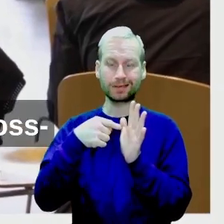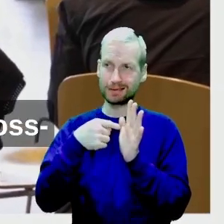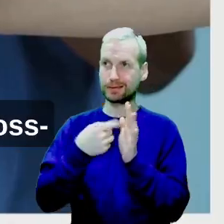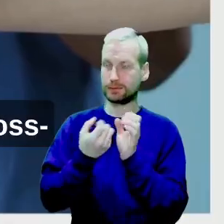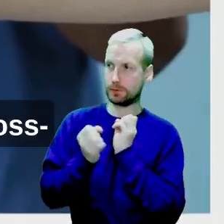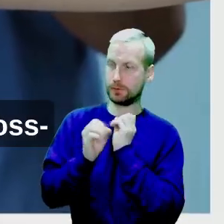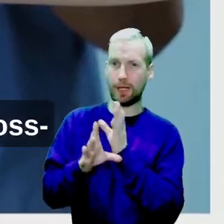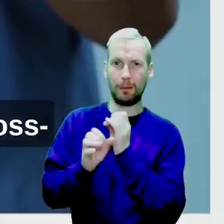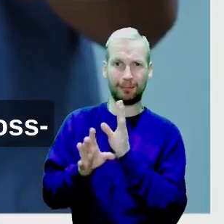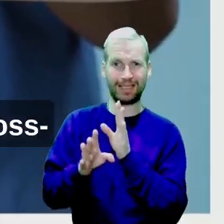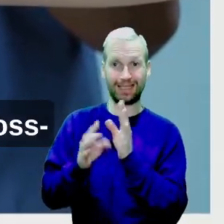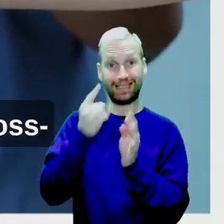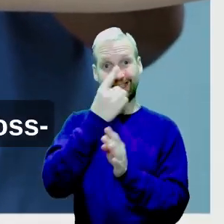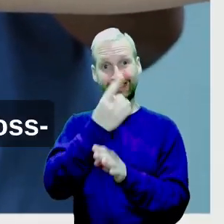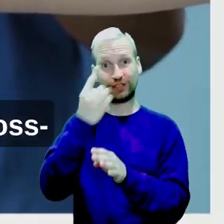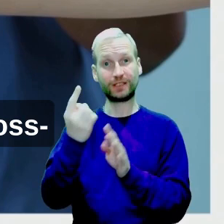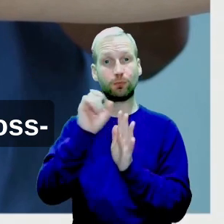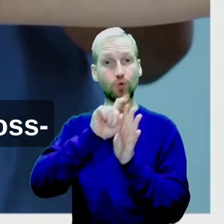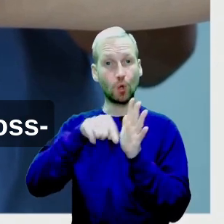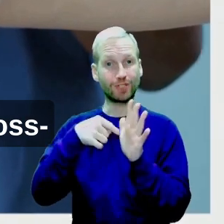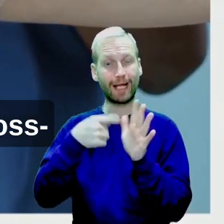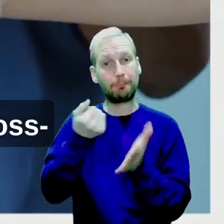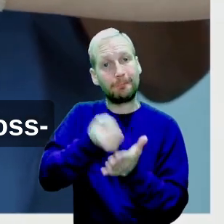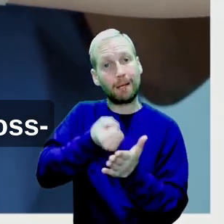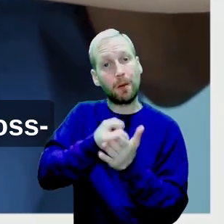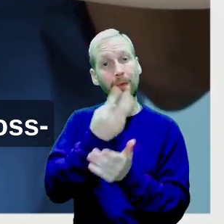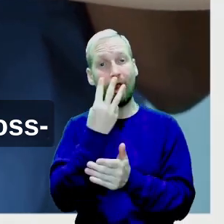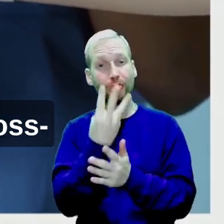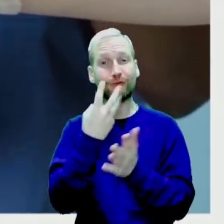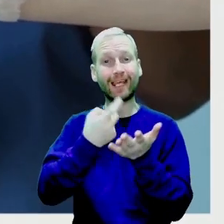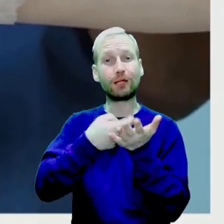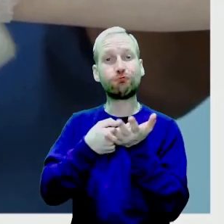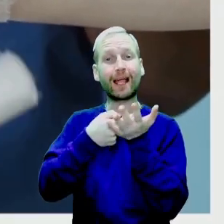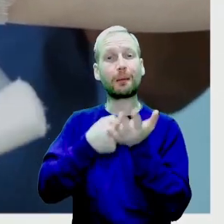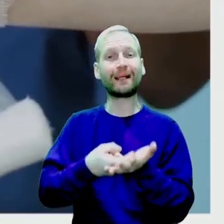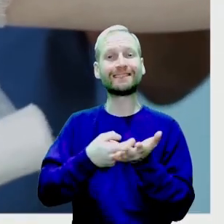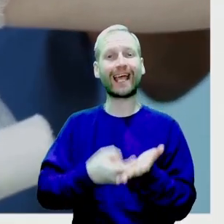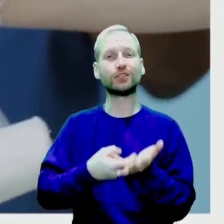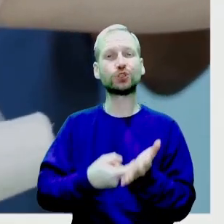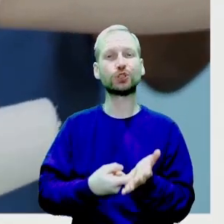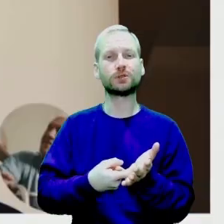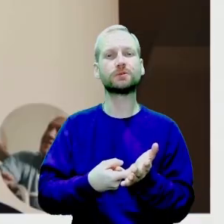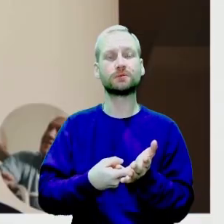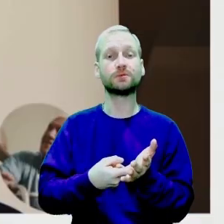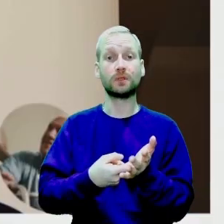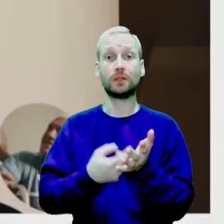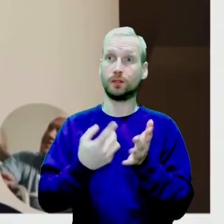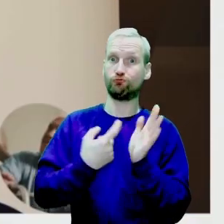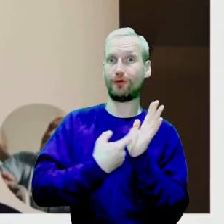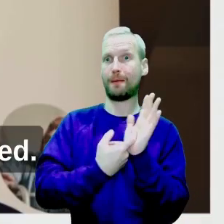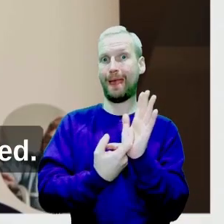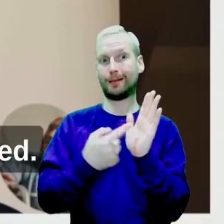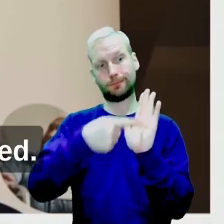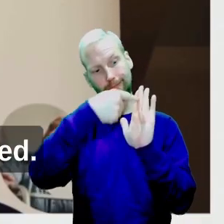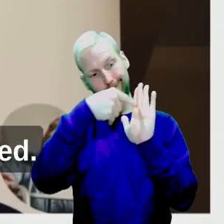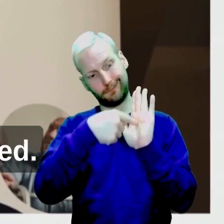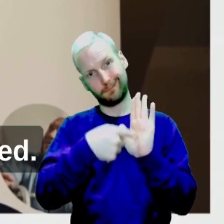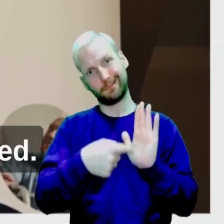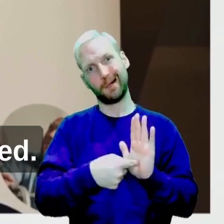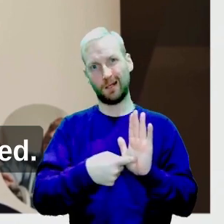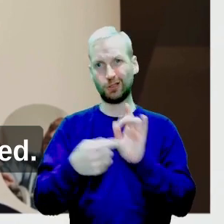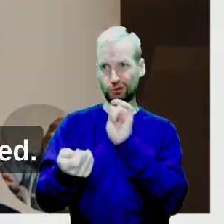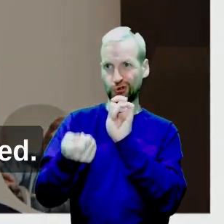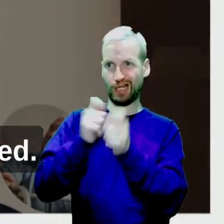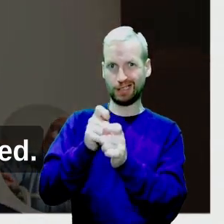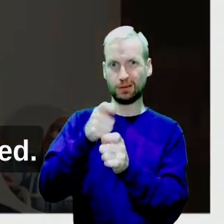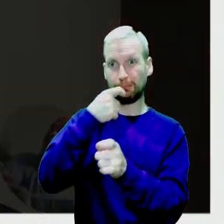a minimum of 3 recommendations, and we've cross-referenced those as we've moved forwards and can show that the changes that people have